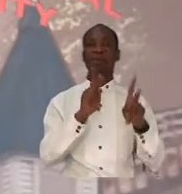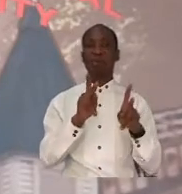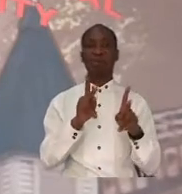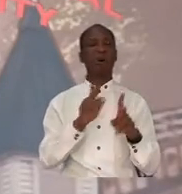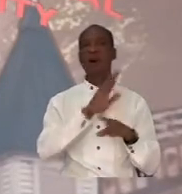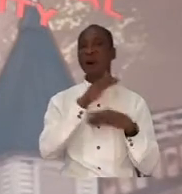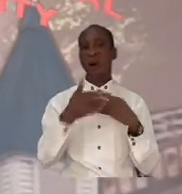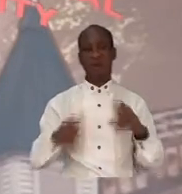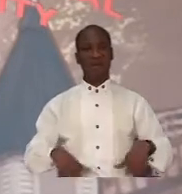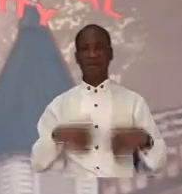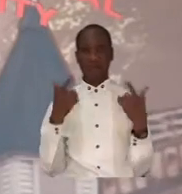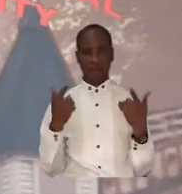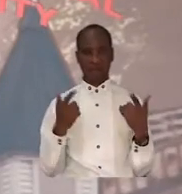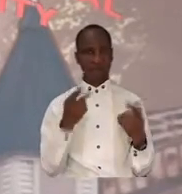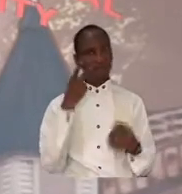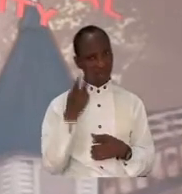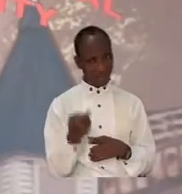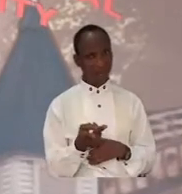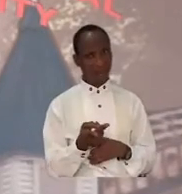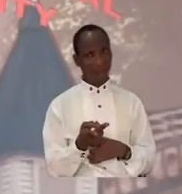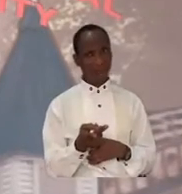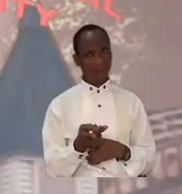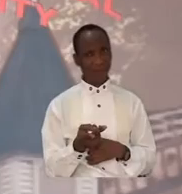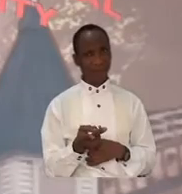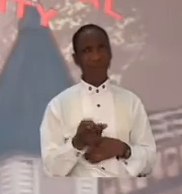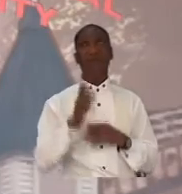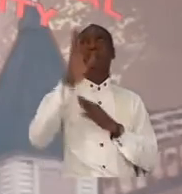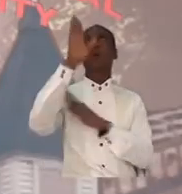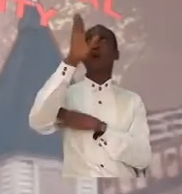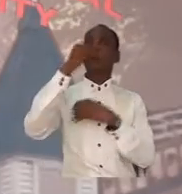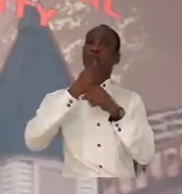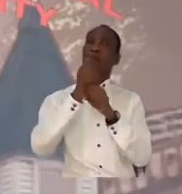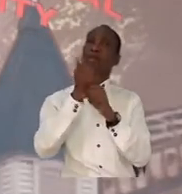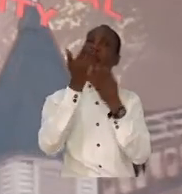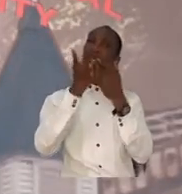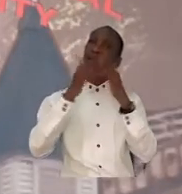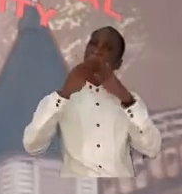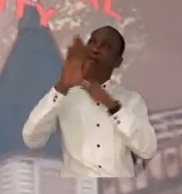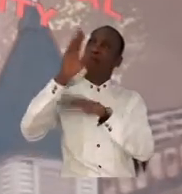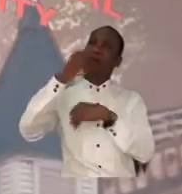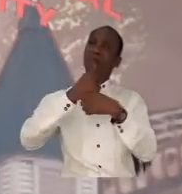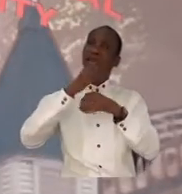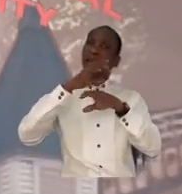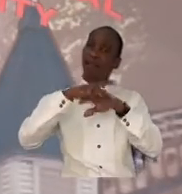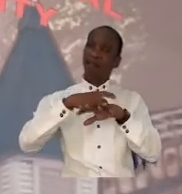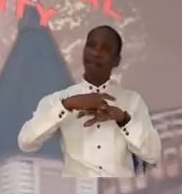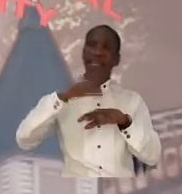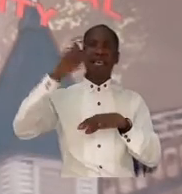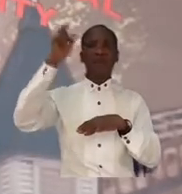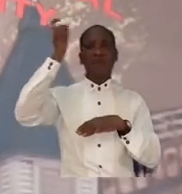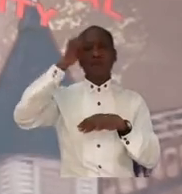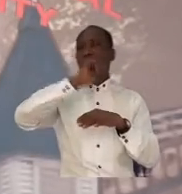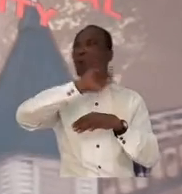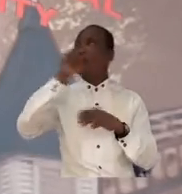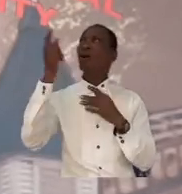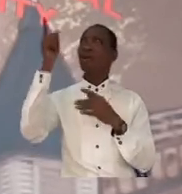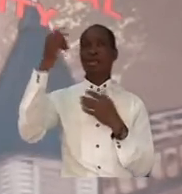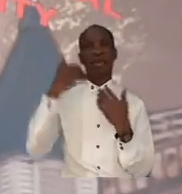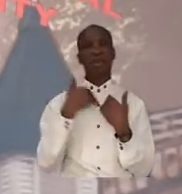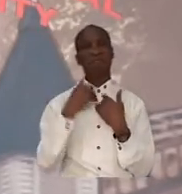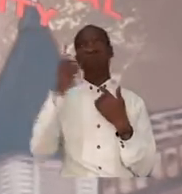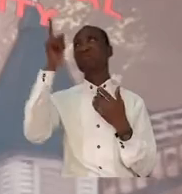hassan tray and say, you who are young couple boss or near, as I say, 2 million Eurano, Yansay in our fire by no. Or ye